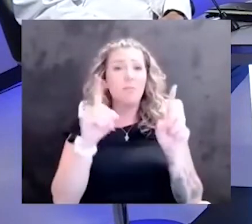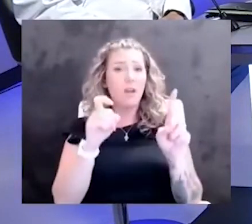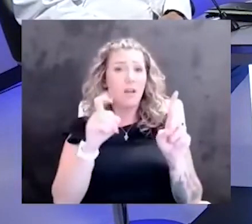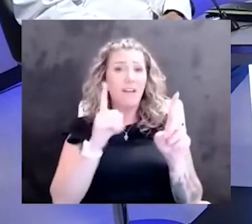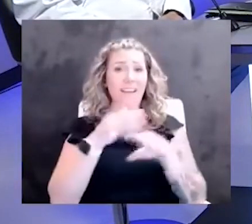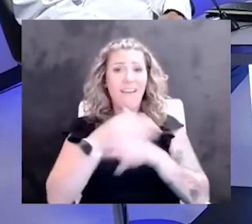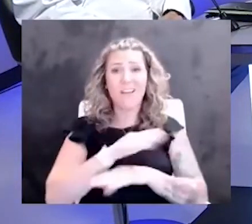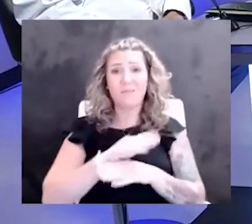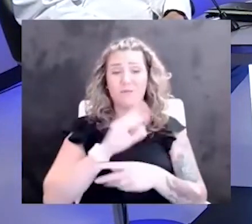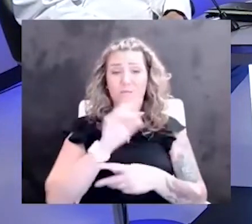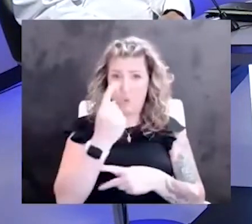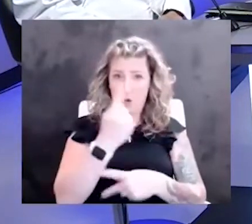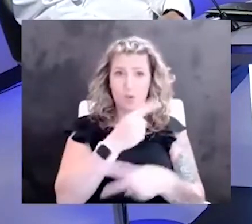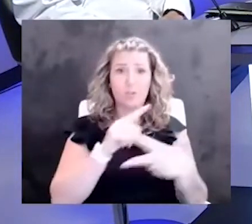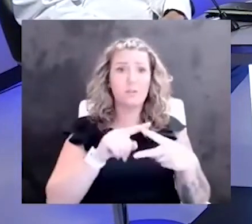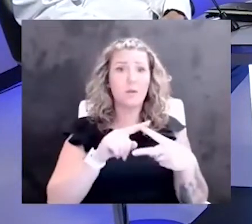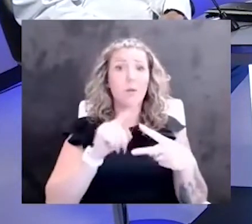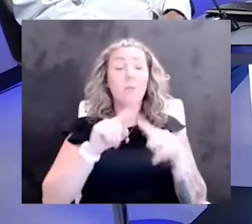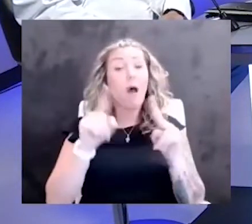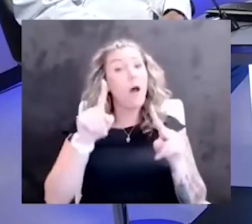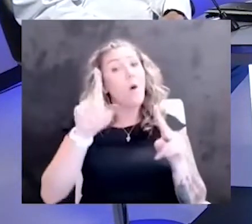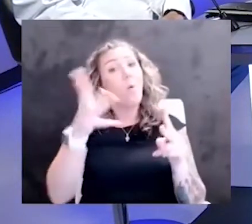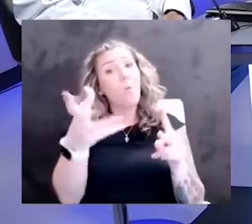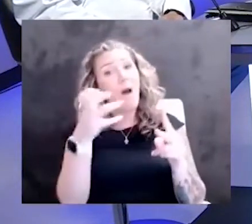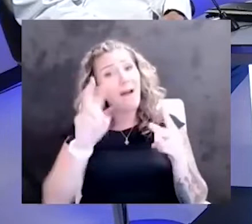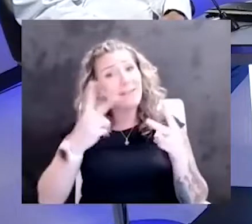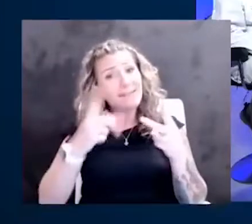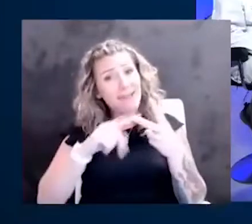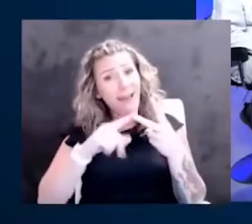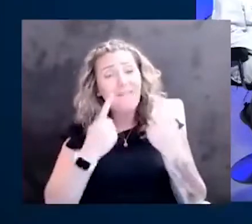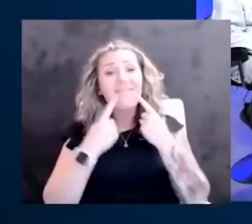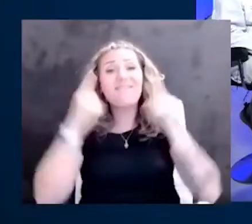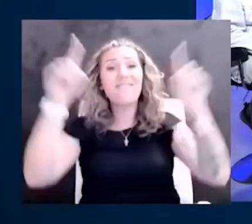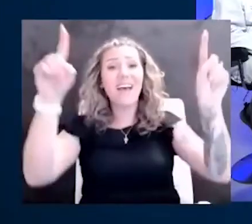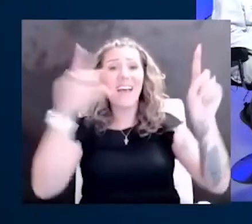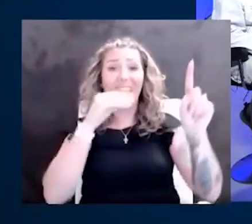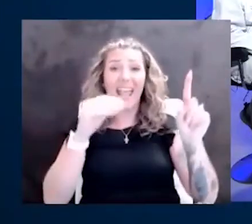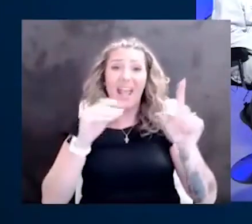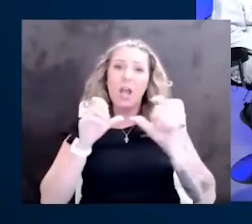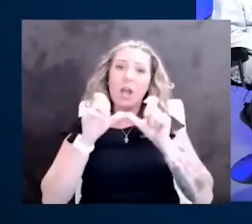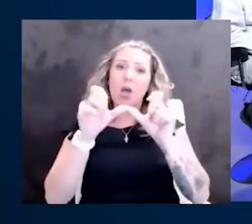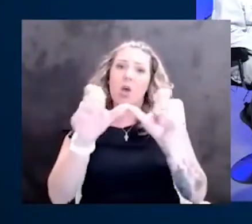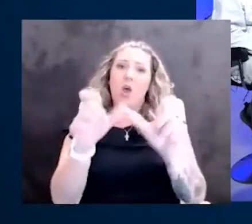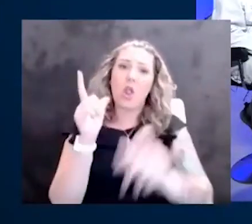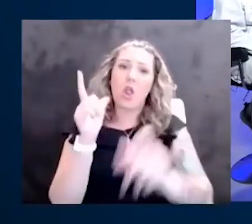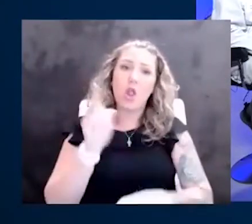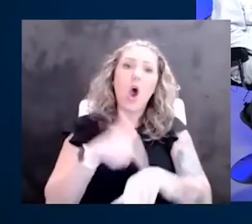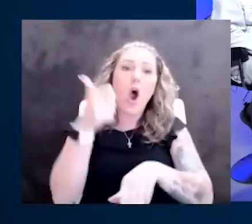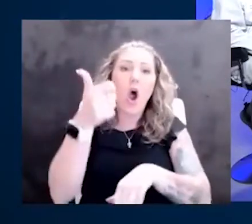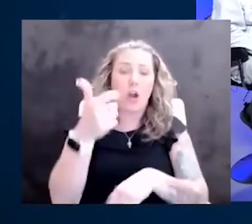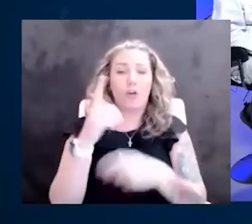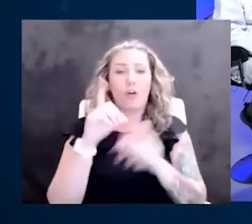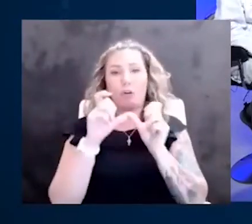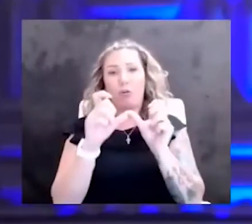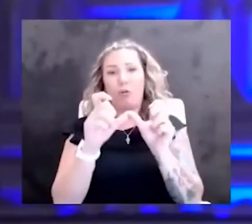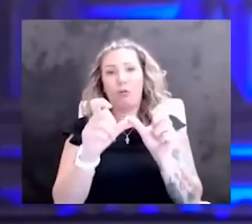the full effectiveness, but to help you have longer lasting immunity. Both things are important. Yeah, that